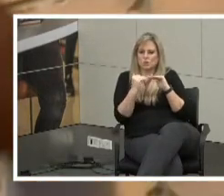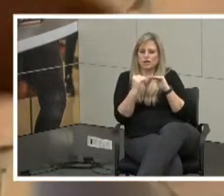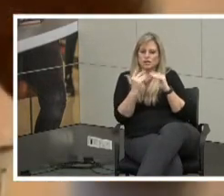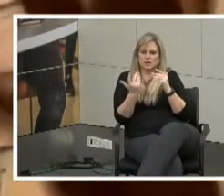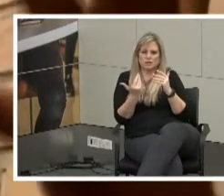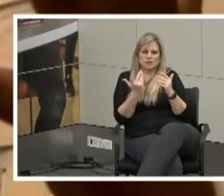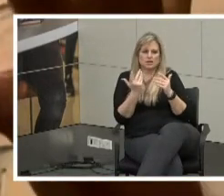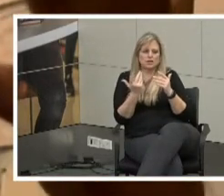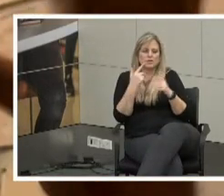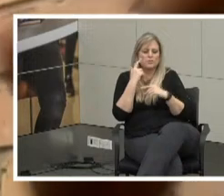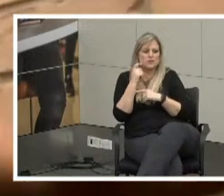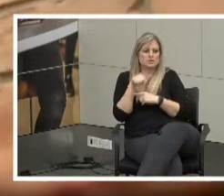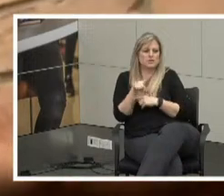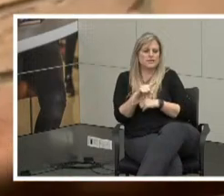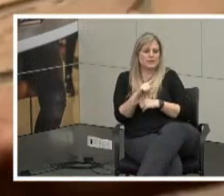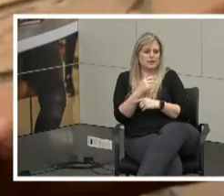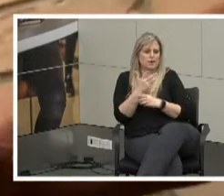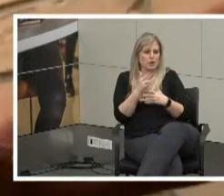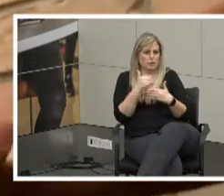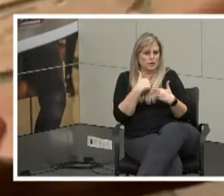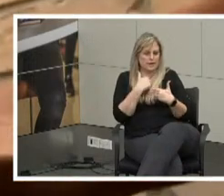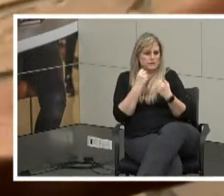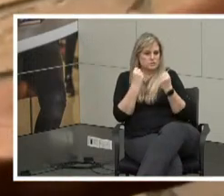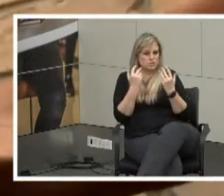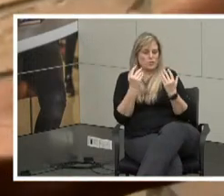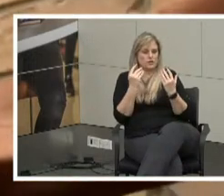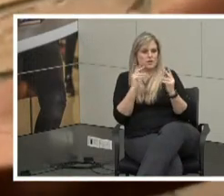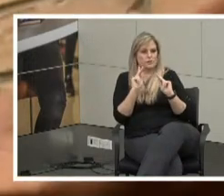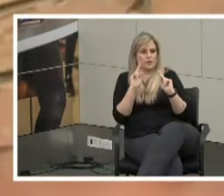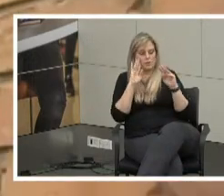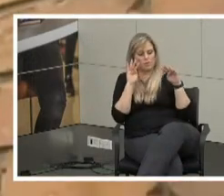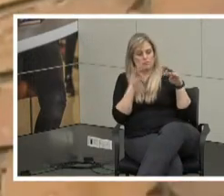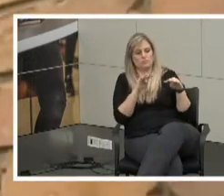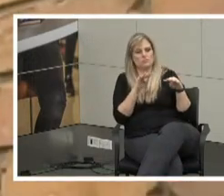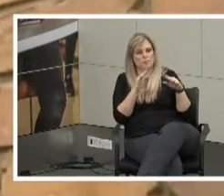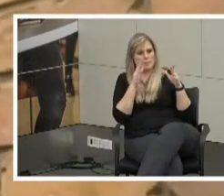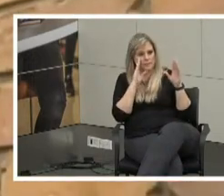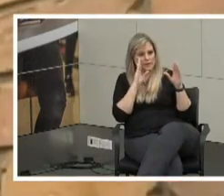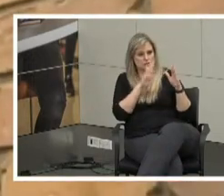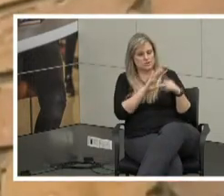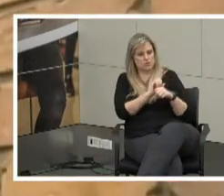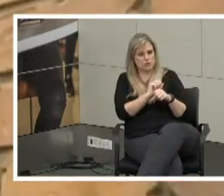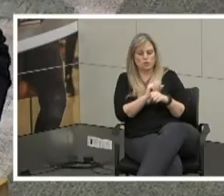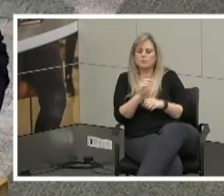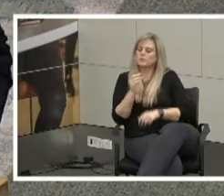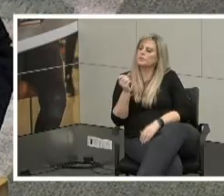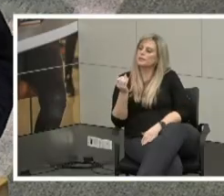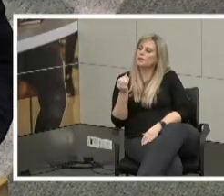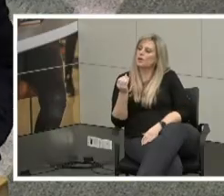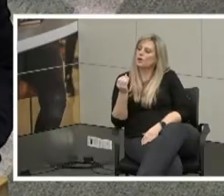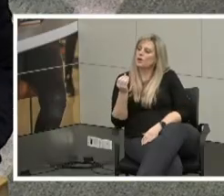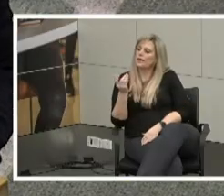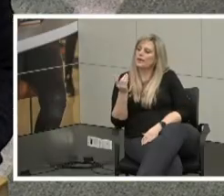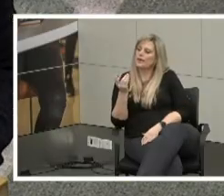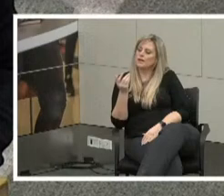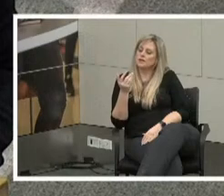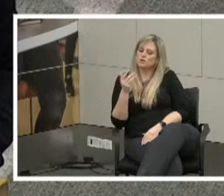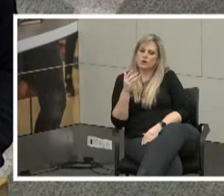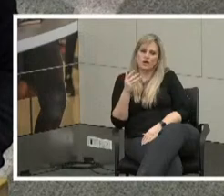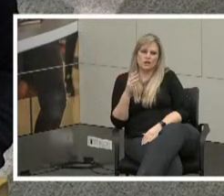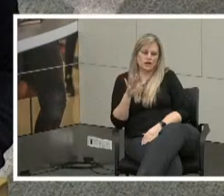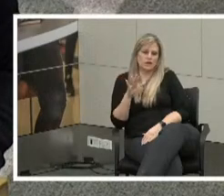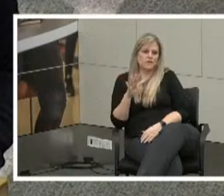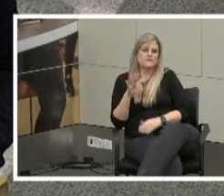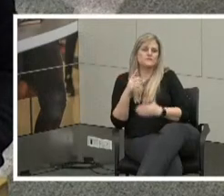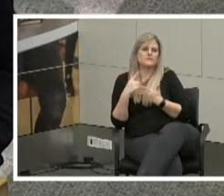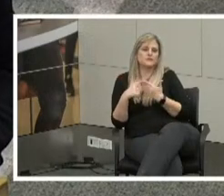will because they've got already so many eyes on their work so I'll um kind of just